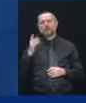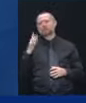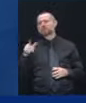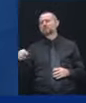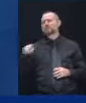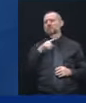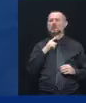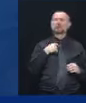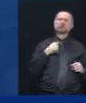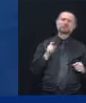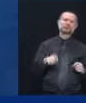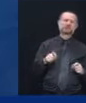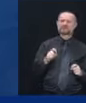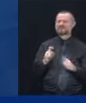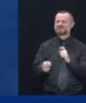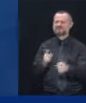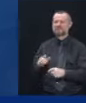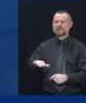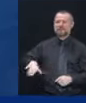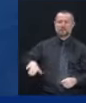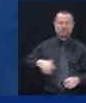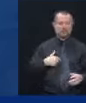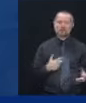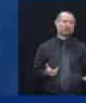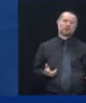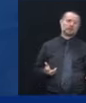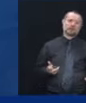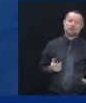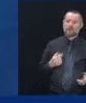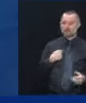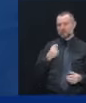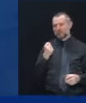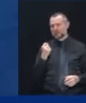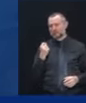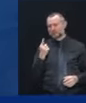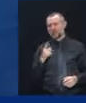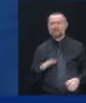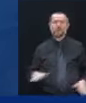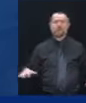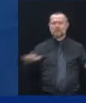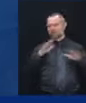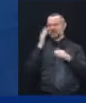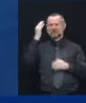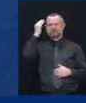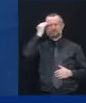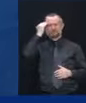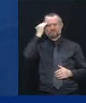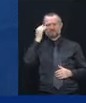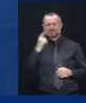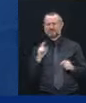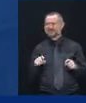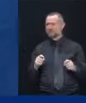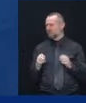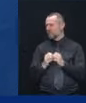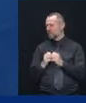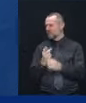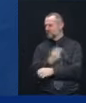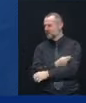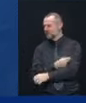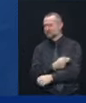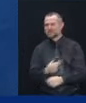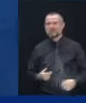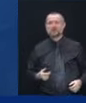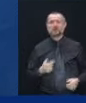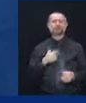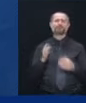group. I get it. Everyone understands the dynamic, but you